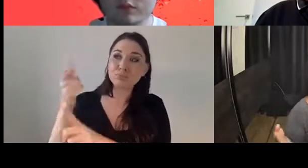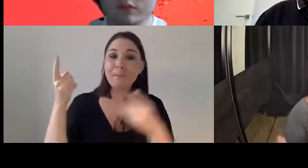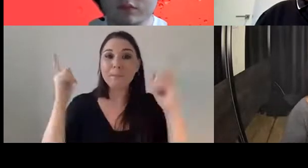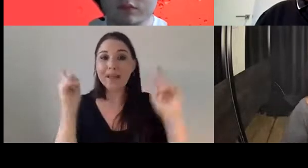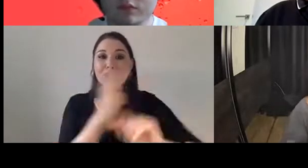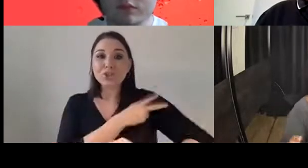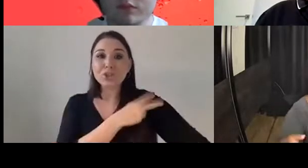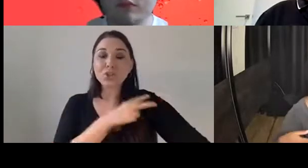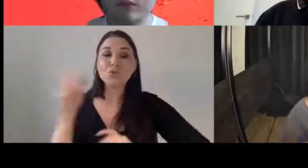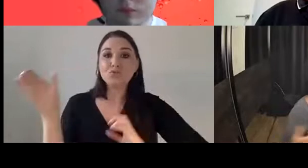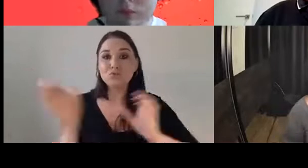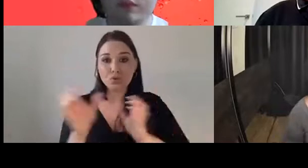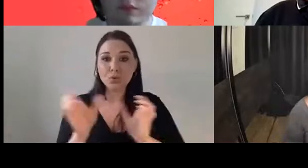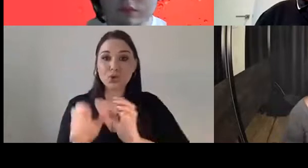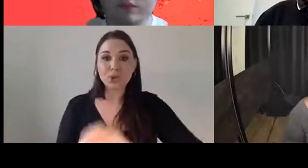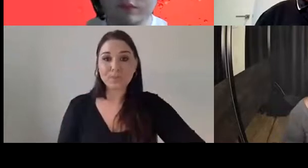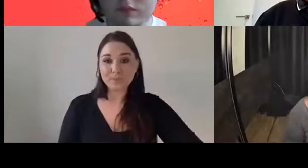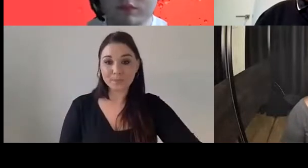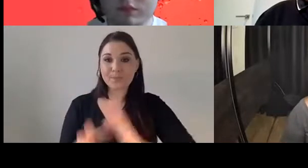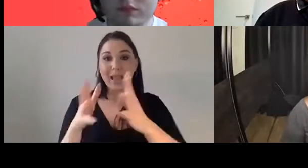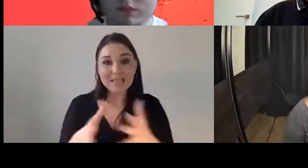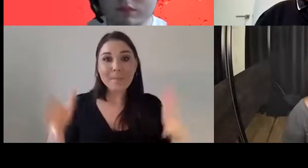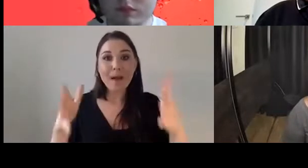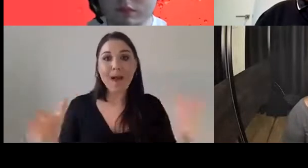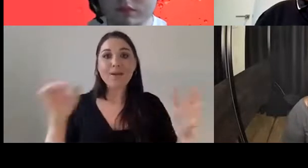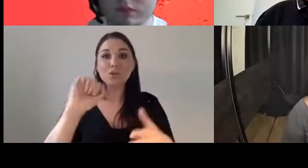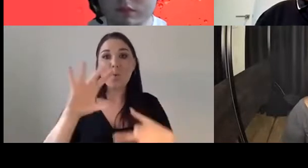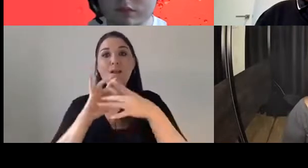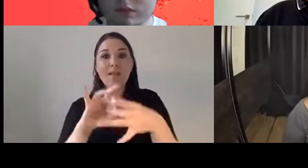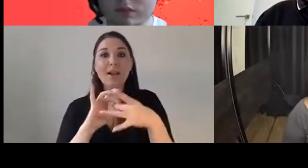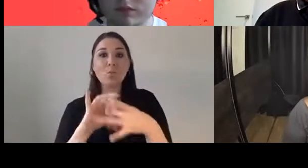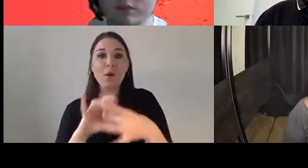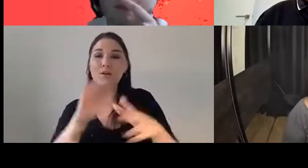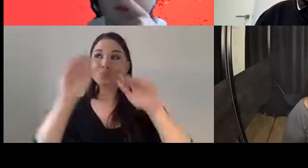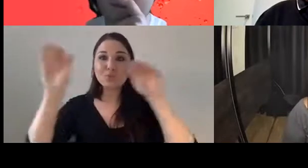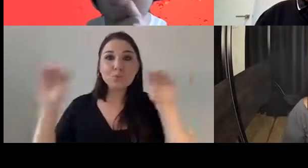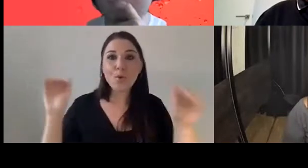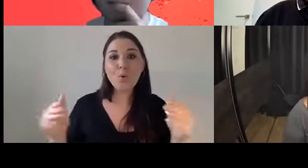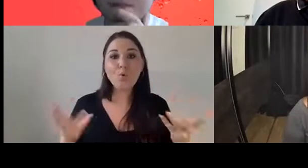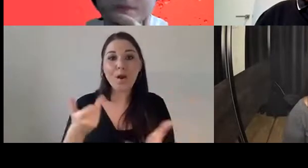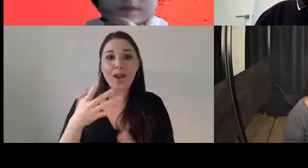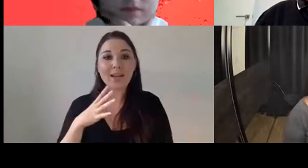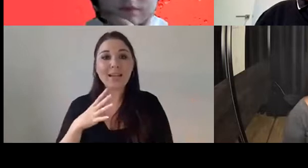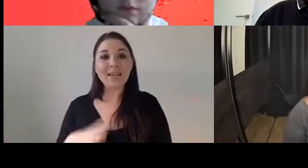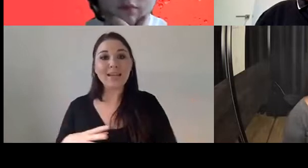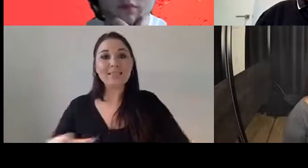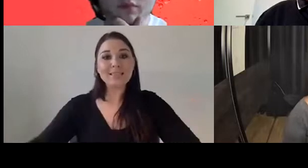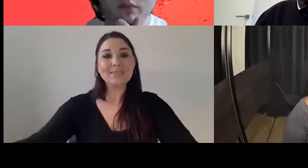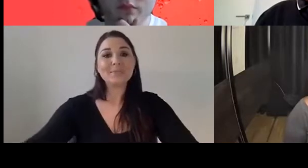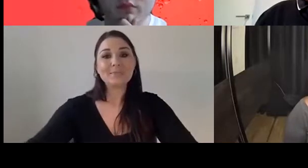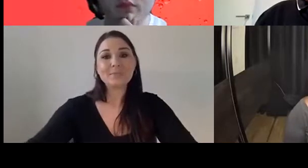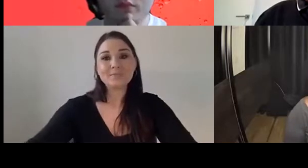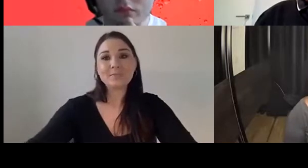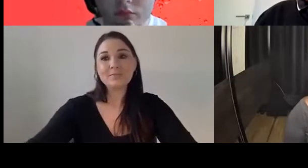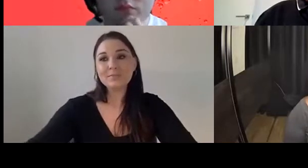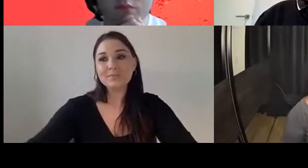recruiter, expand your network and go to where they need also to get this access.